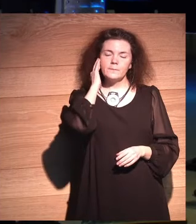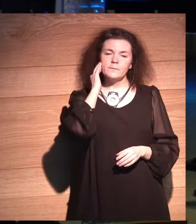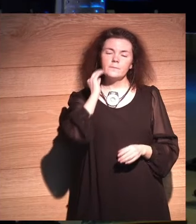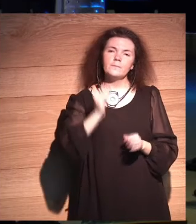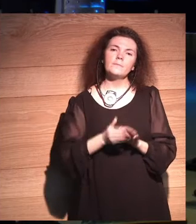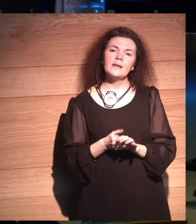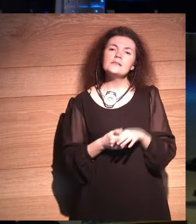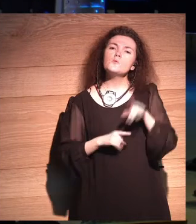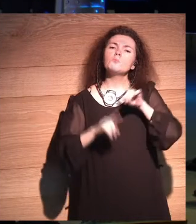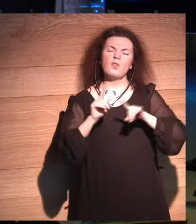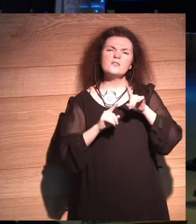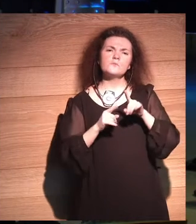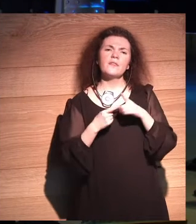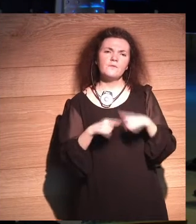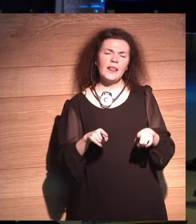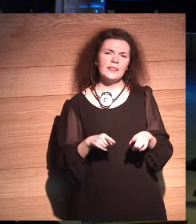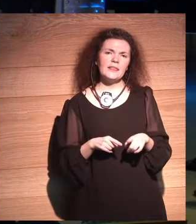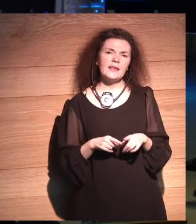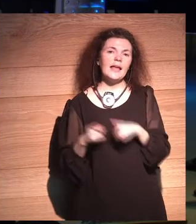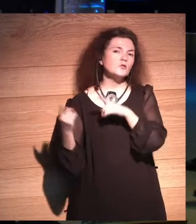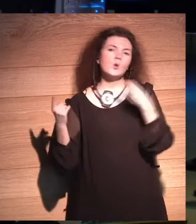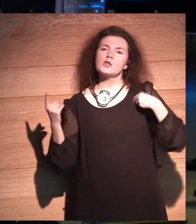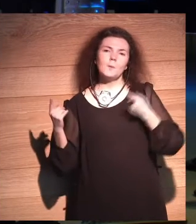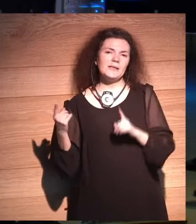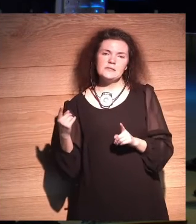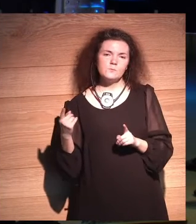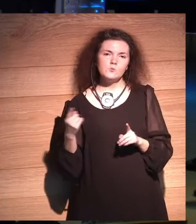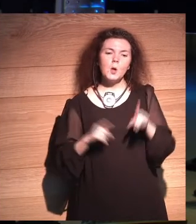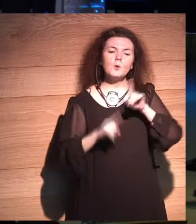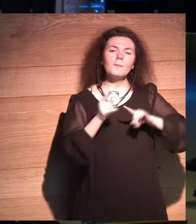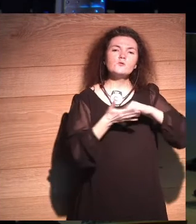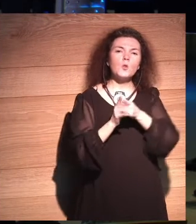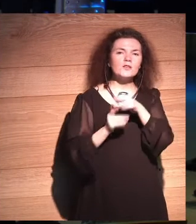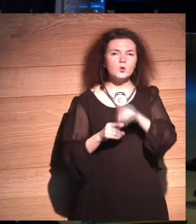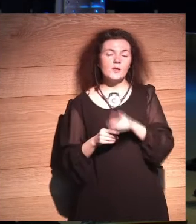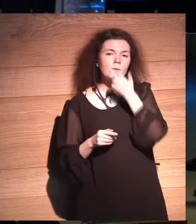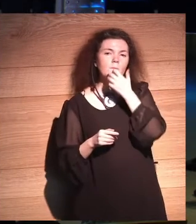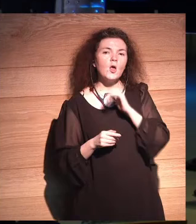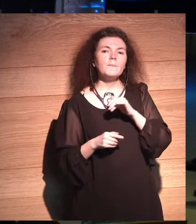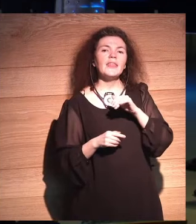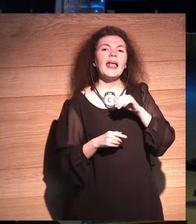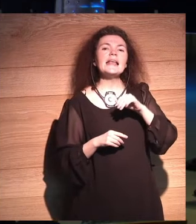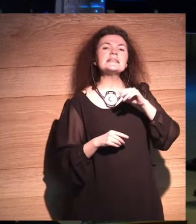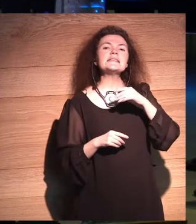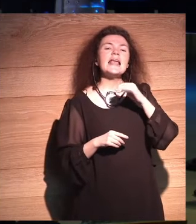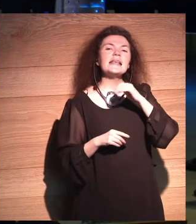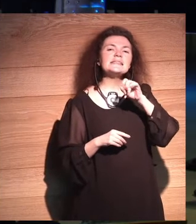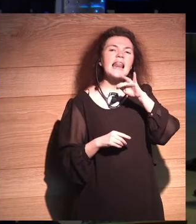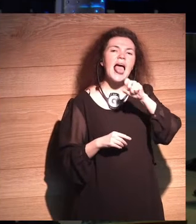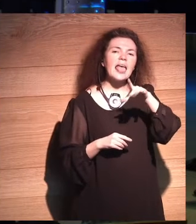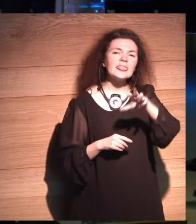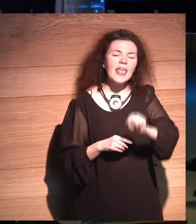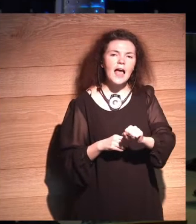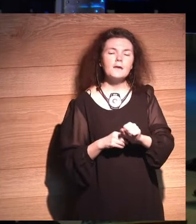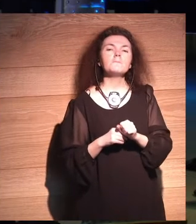getting solutions to problems. So in Iceland, the Active Citizens Foundation has developed a website called Better